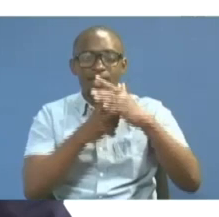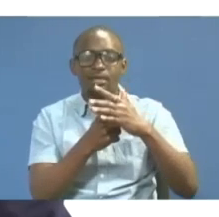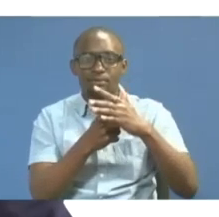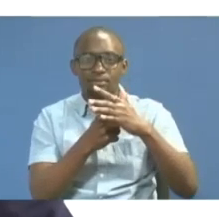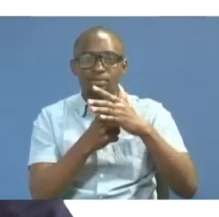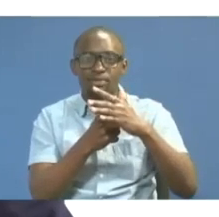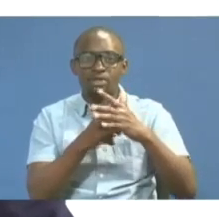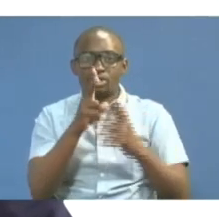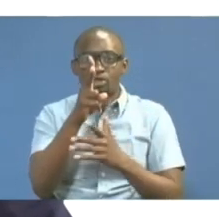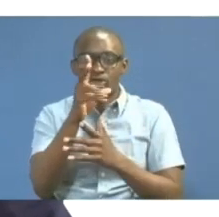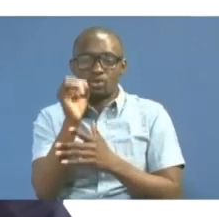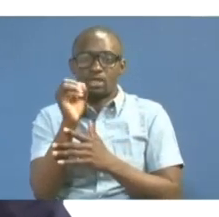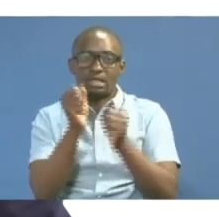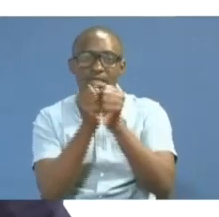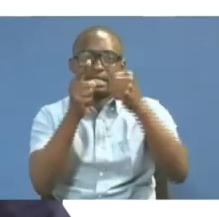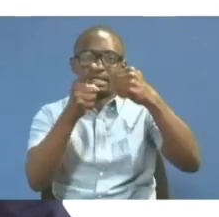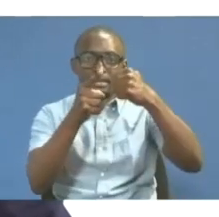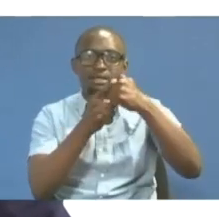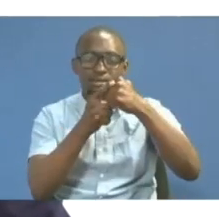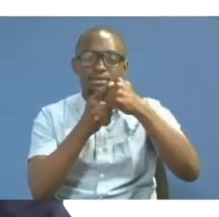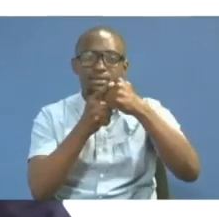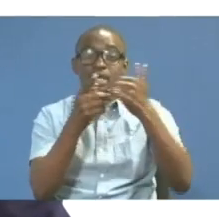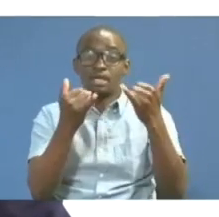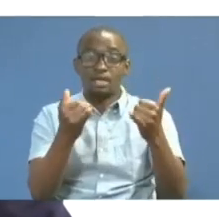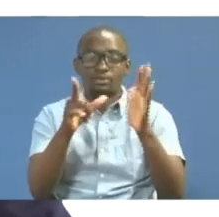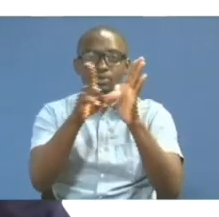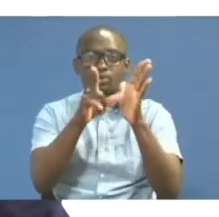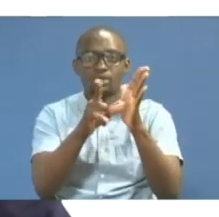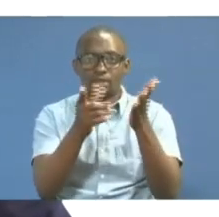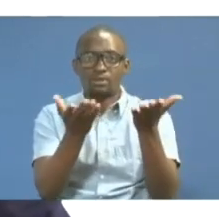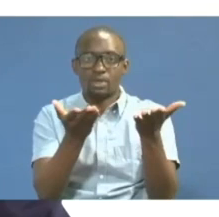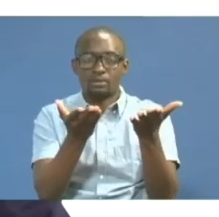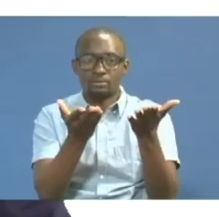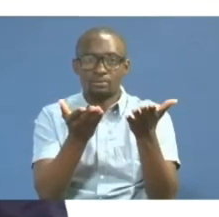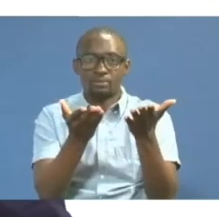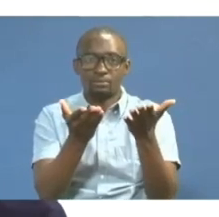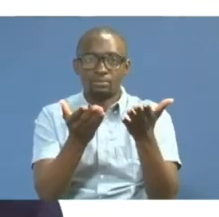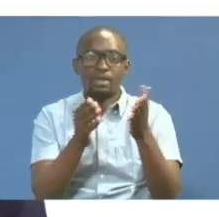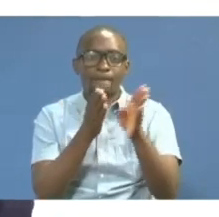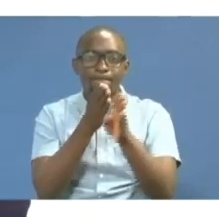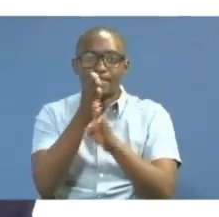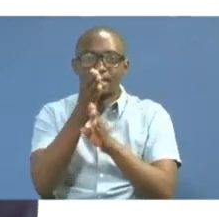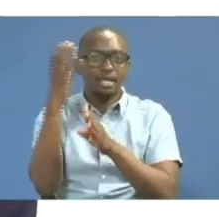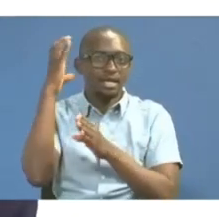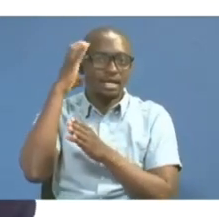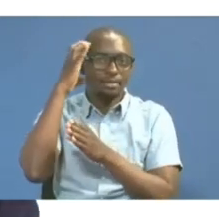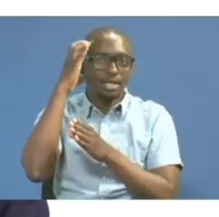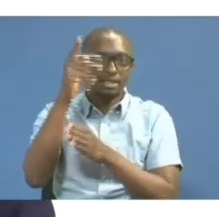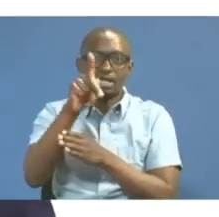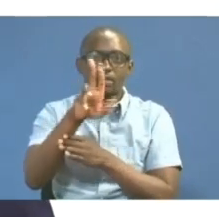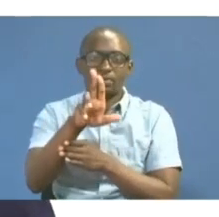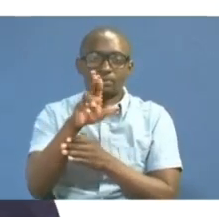existence. It began in the year 2016, and it is located on the